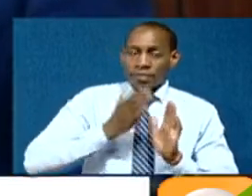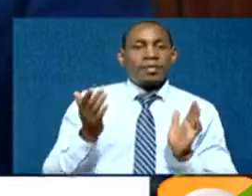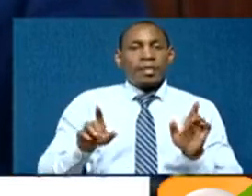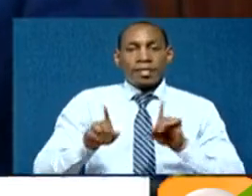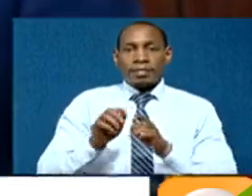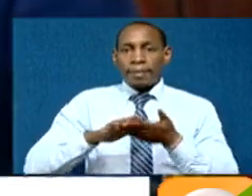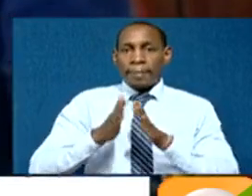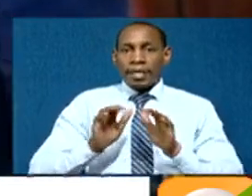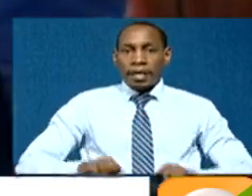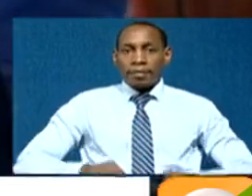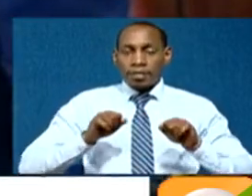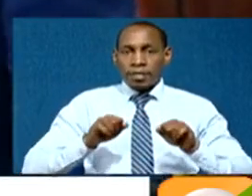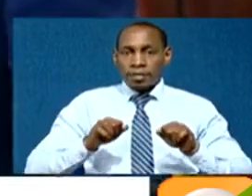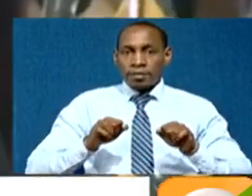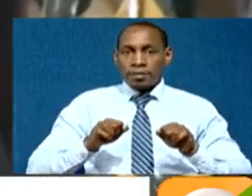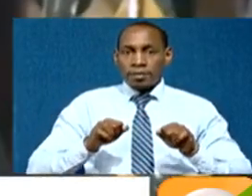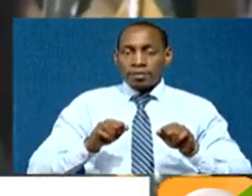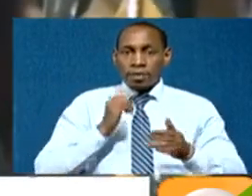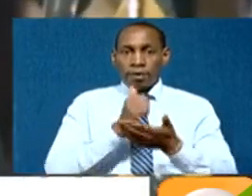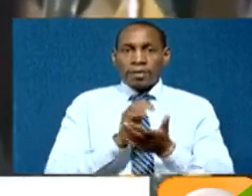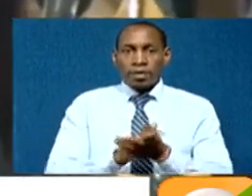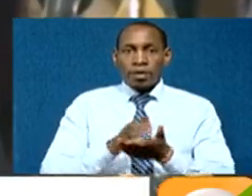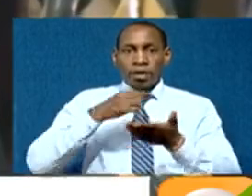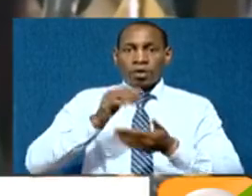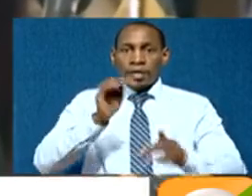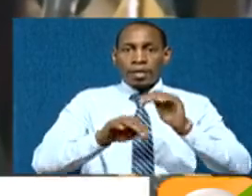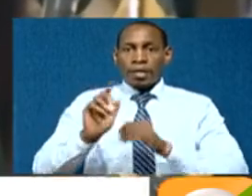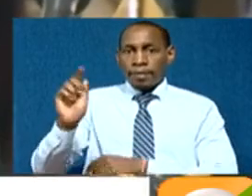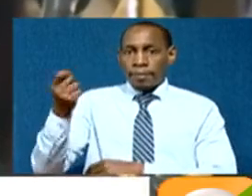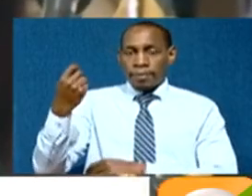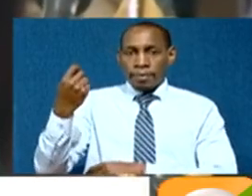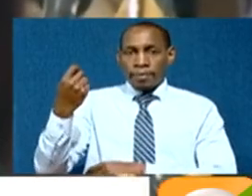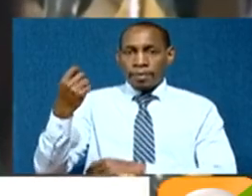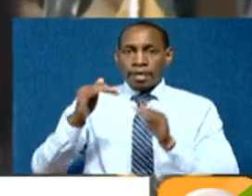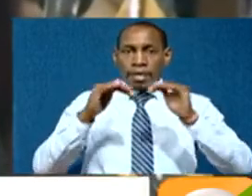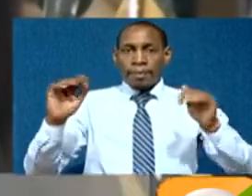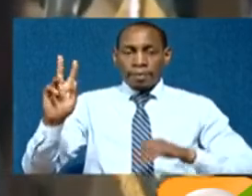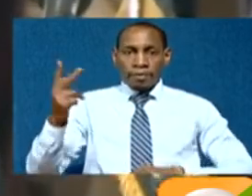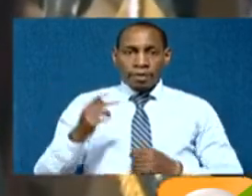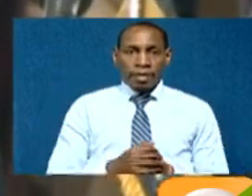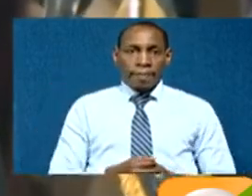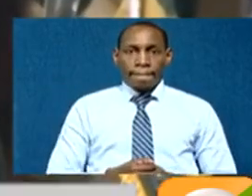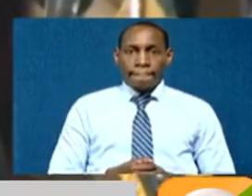the chair of the assumption office. Duly elected President of the Republic of Kenya.